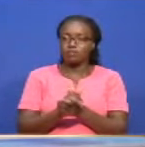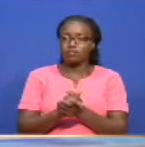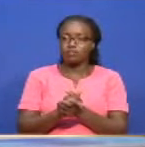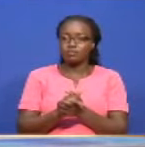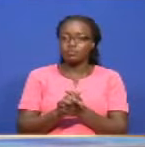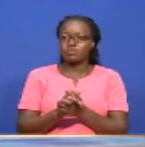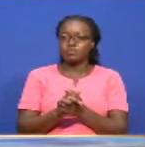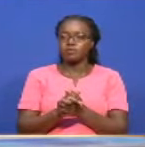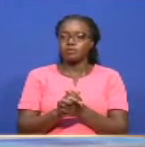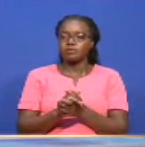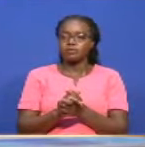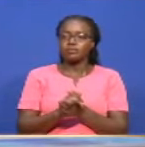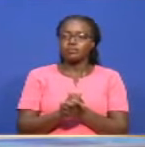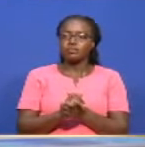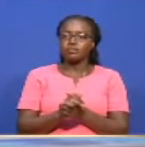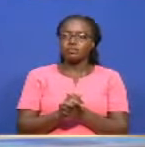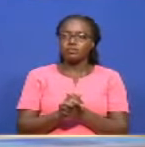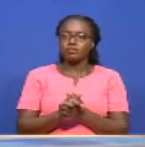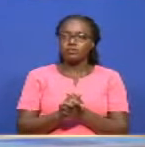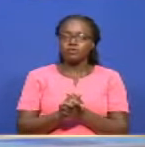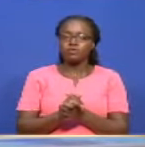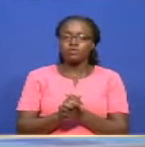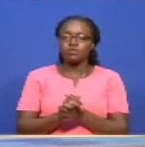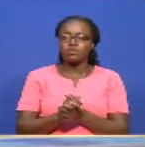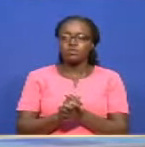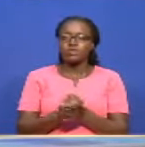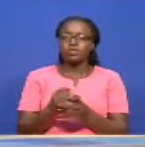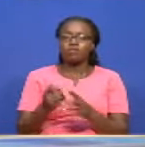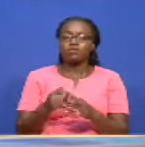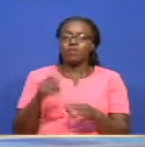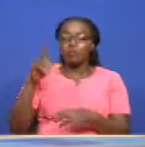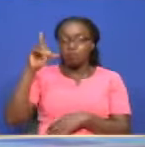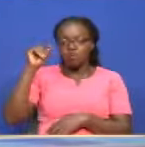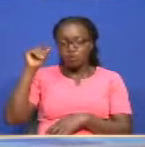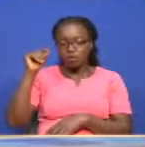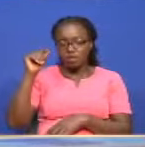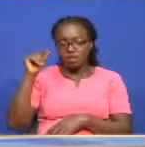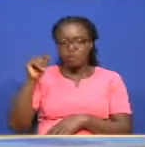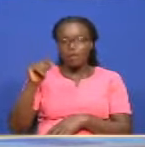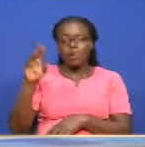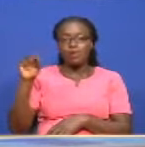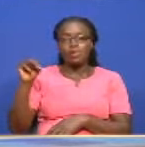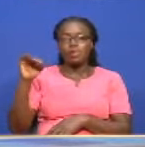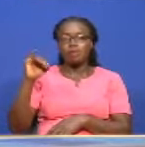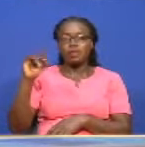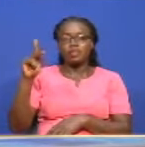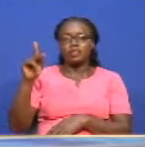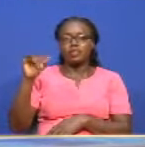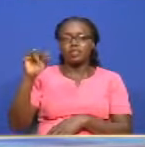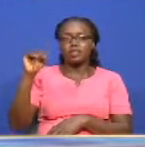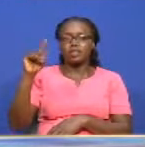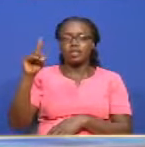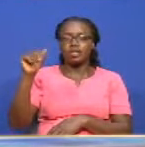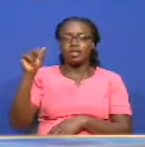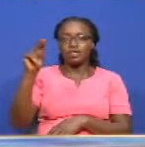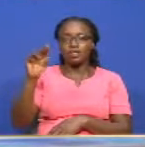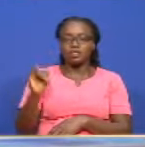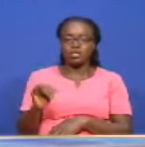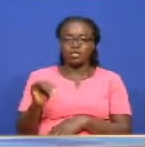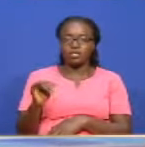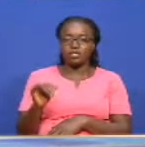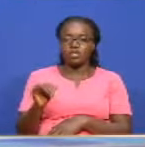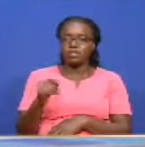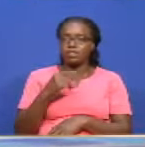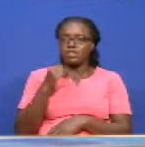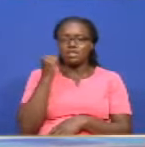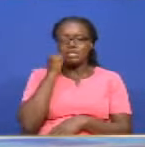watching Sunday night news from Mikindani kwa Mwanzia. That's where you're watching from. Kamali, you also saying it's so sad to